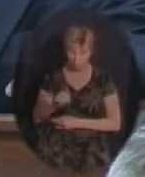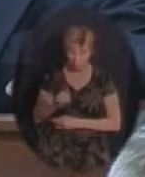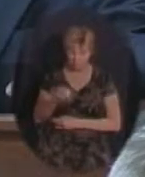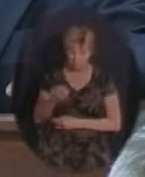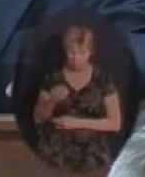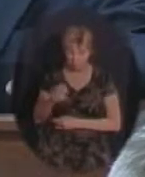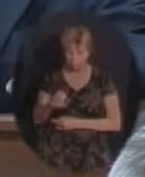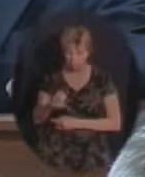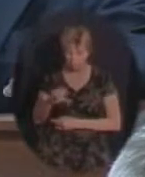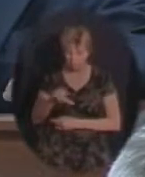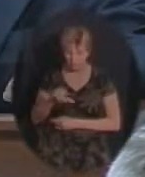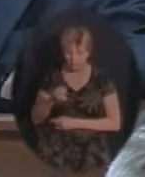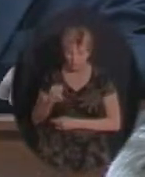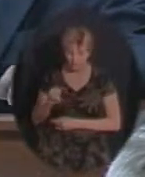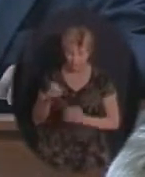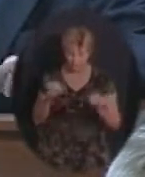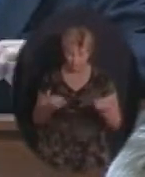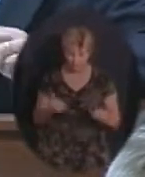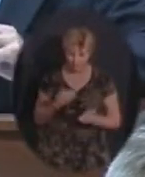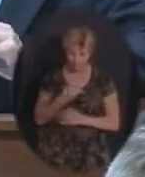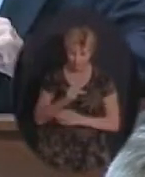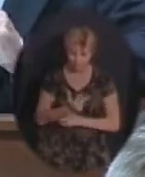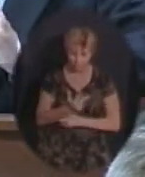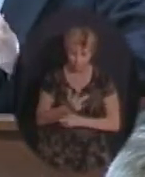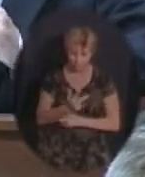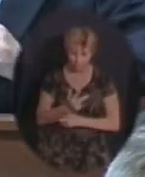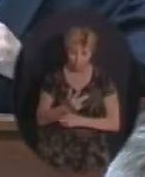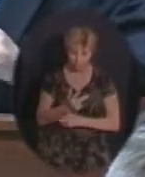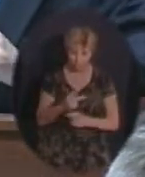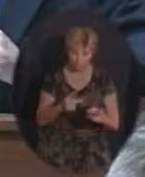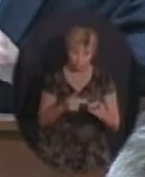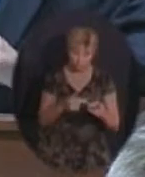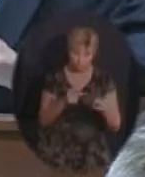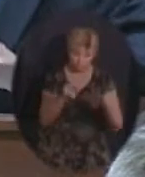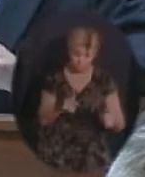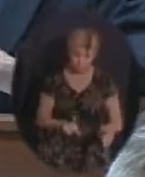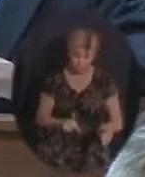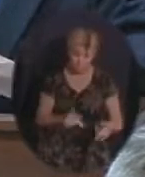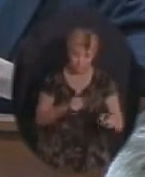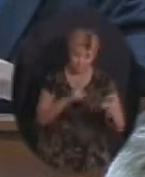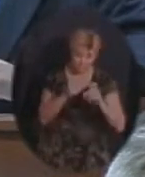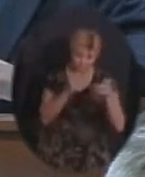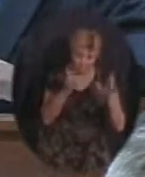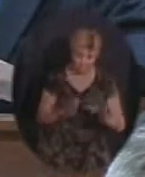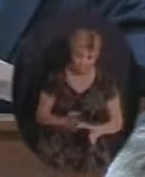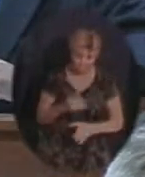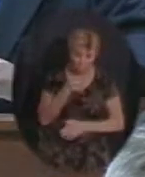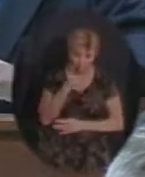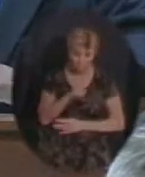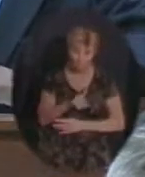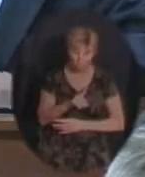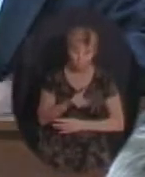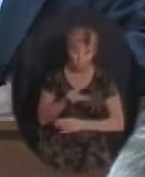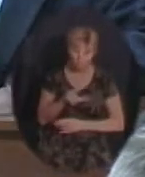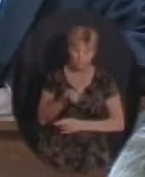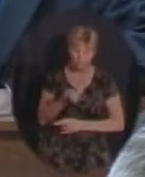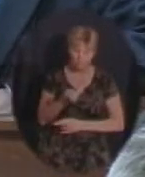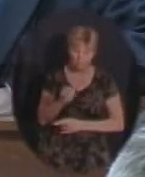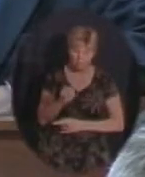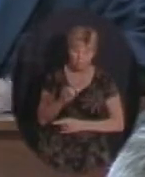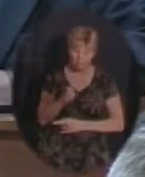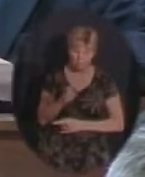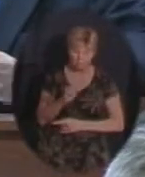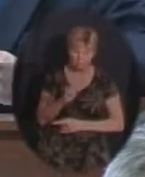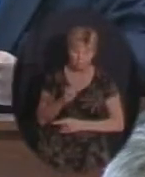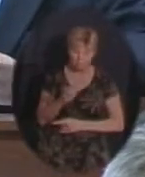broker, and they're also the third-party administrator for the liability claims that the district may have.